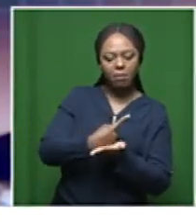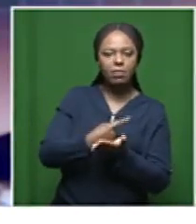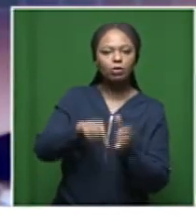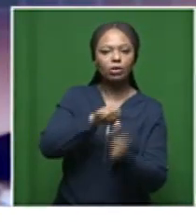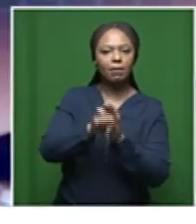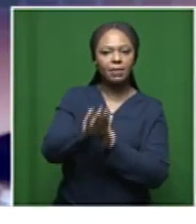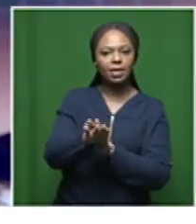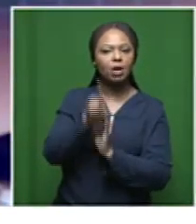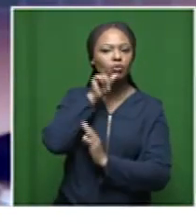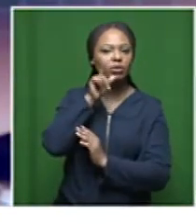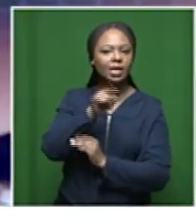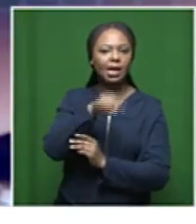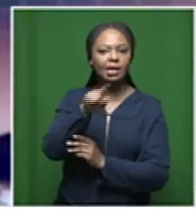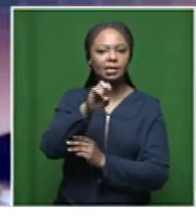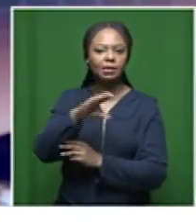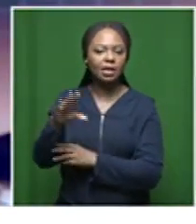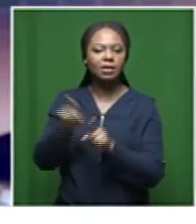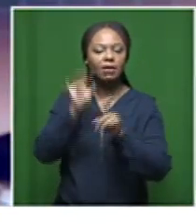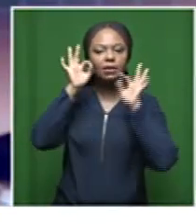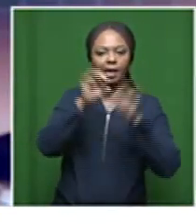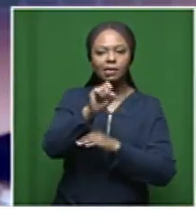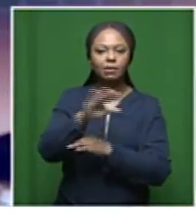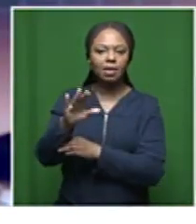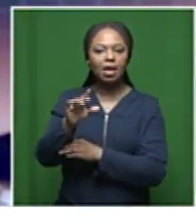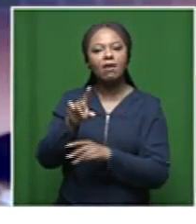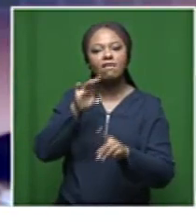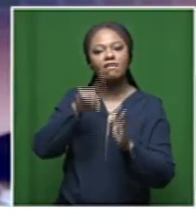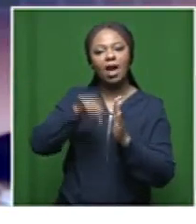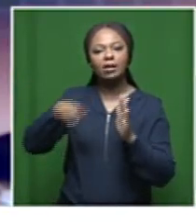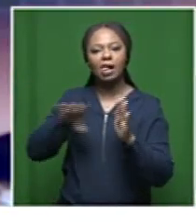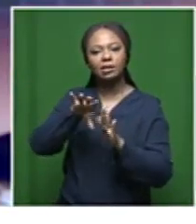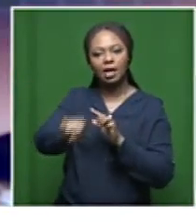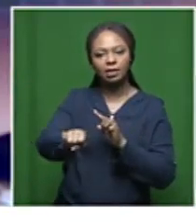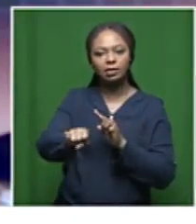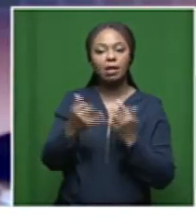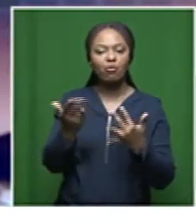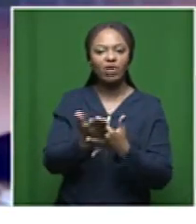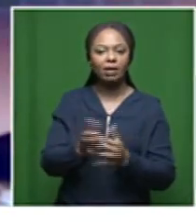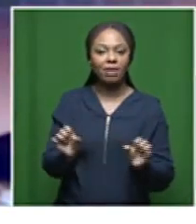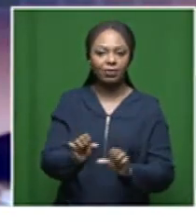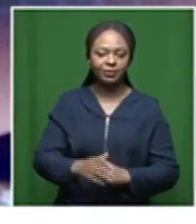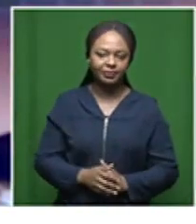at SABC Vital Signs and on Facebook, SABC Vital Signs. The show continues after this break.